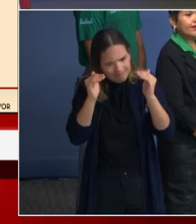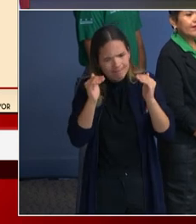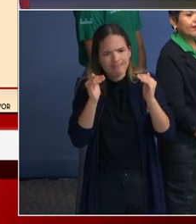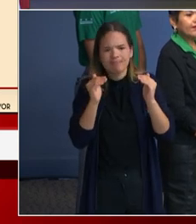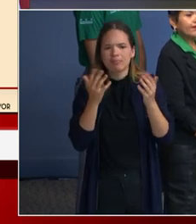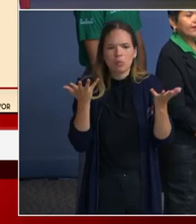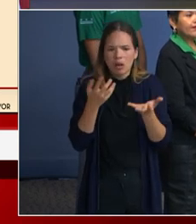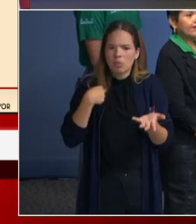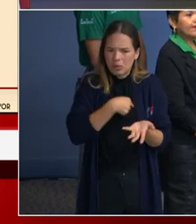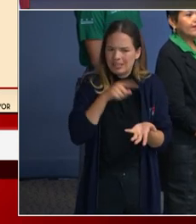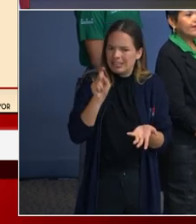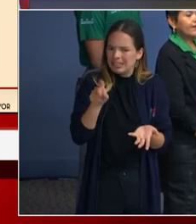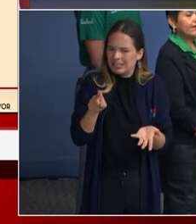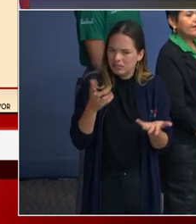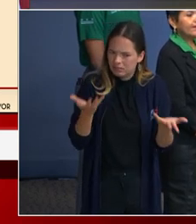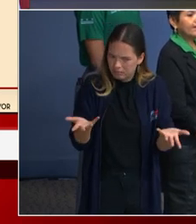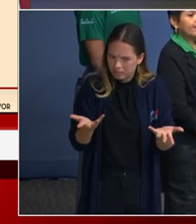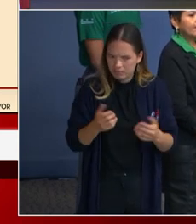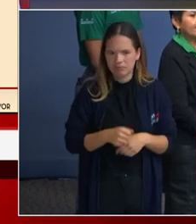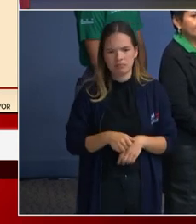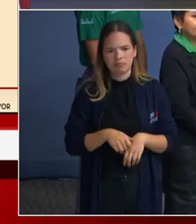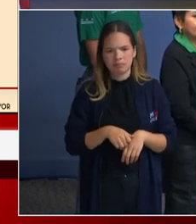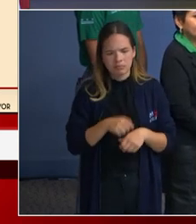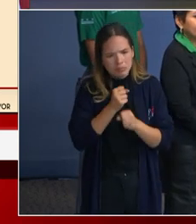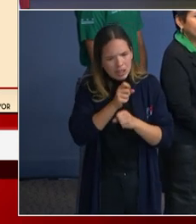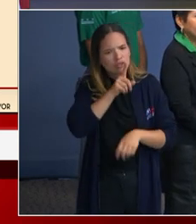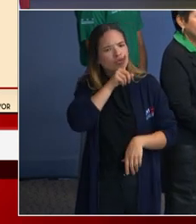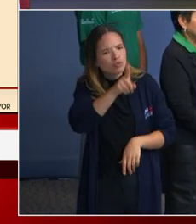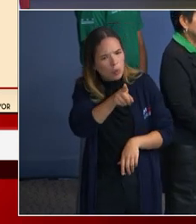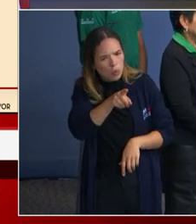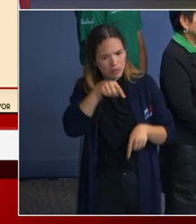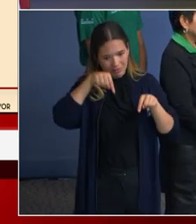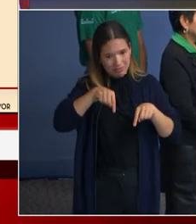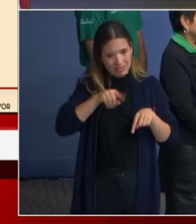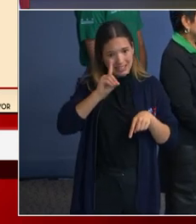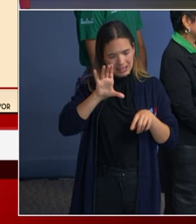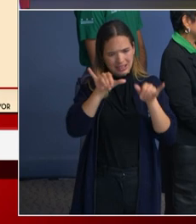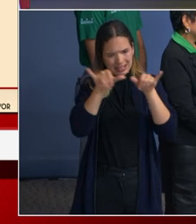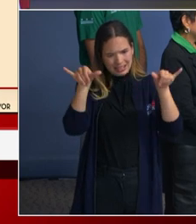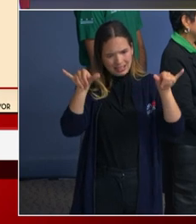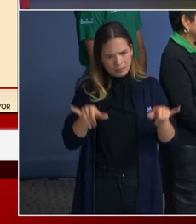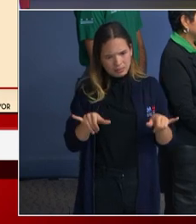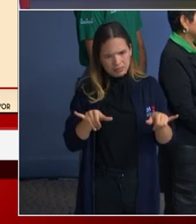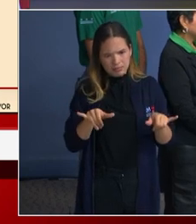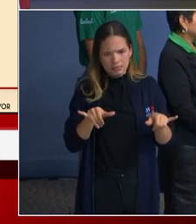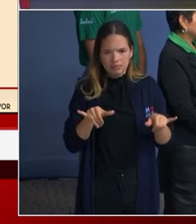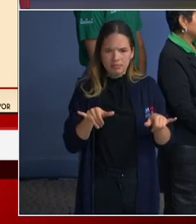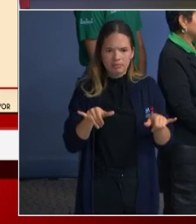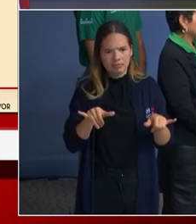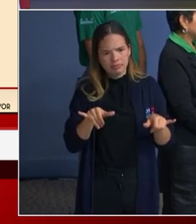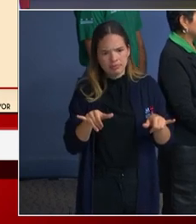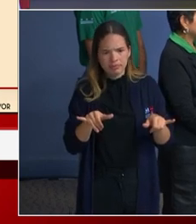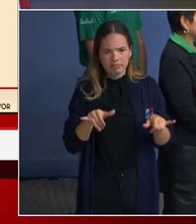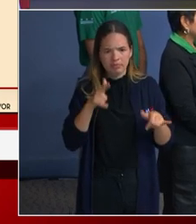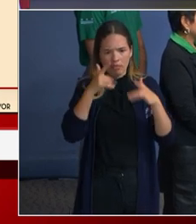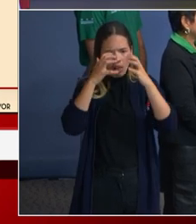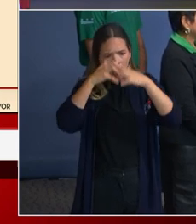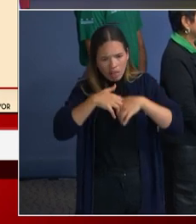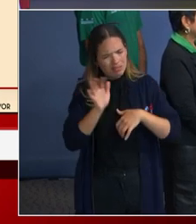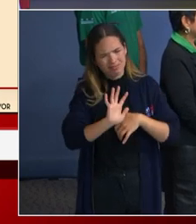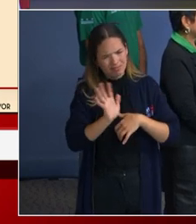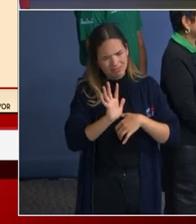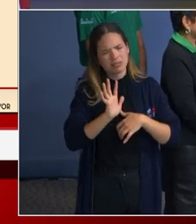our systems in D.C. are not broken by a crisis that is certainly not of